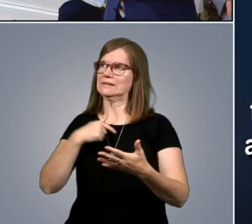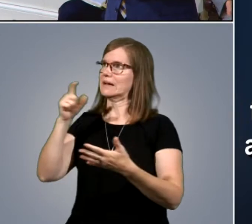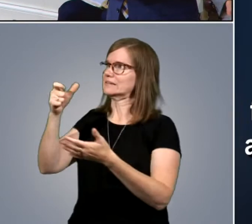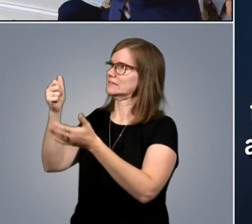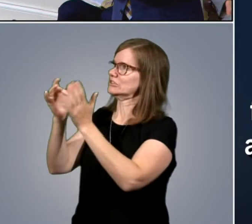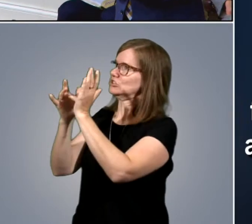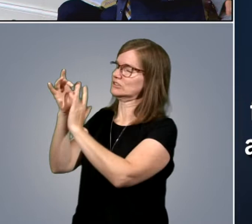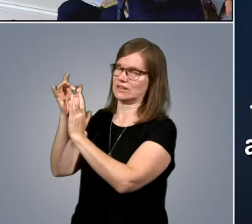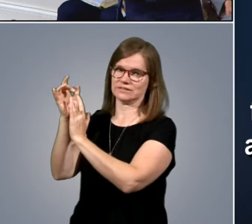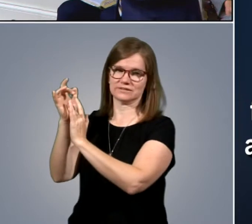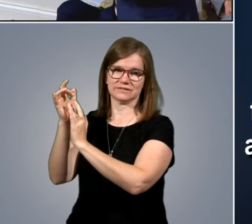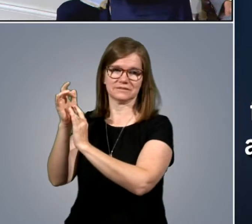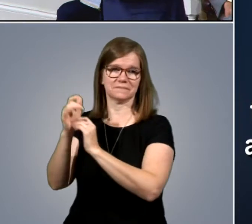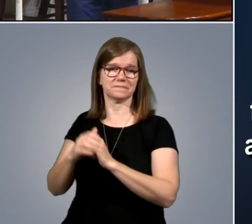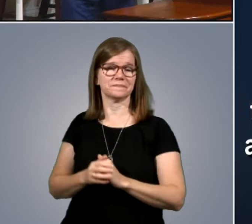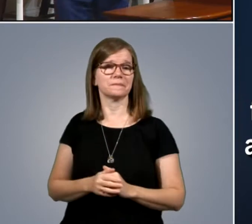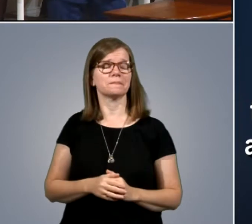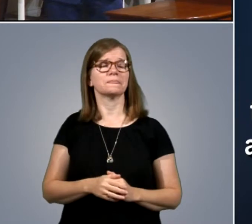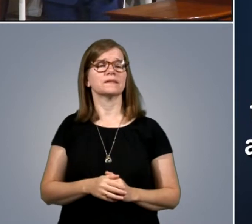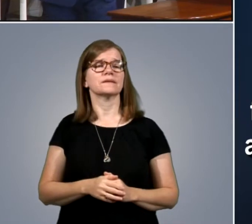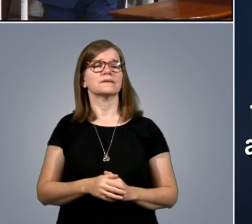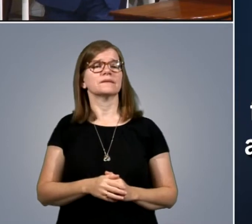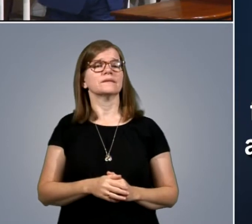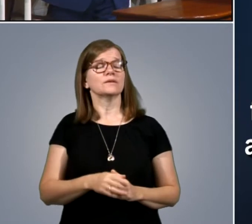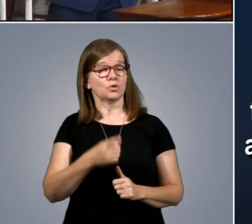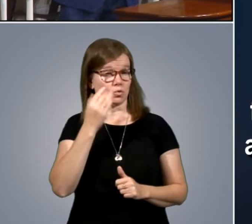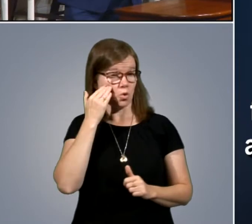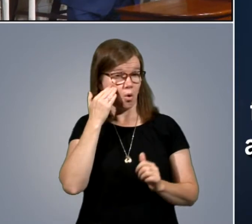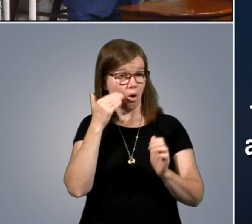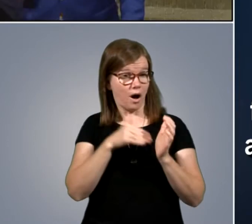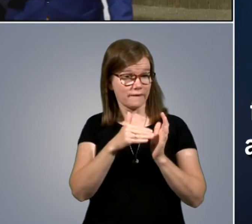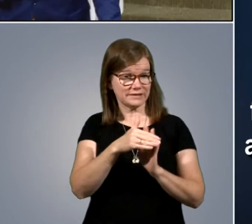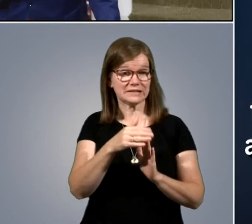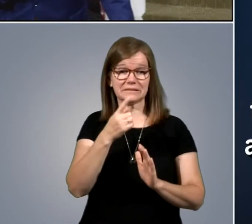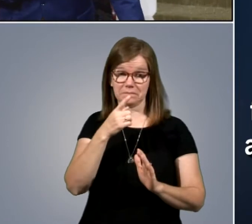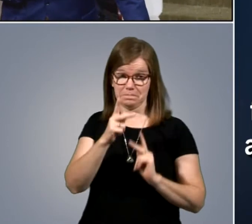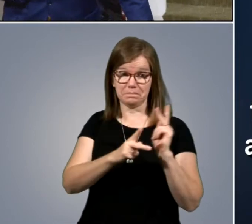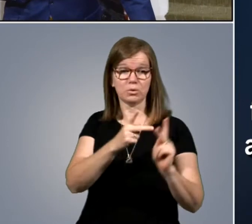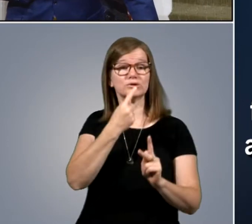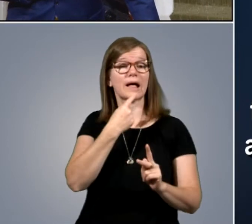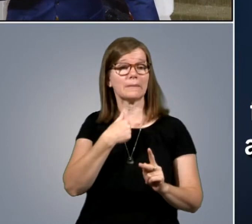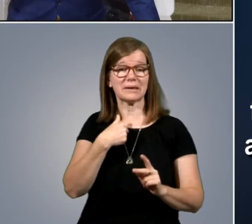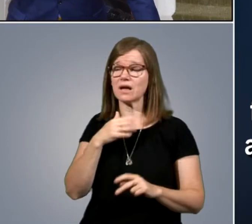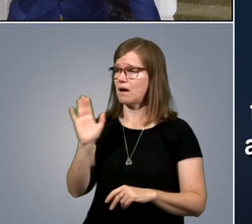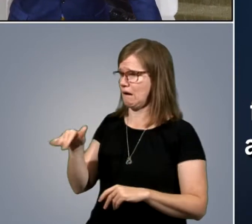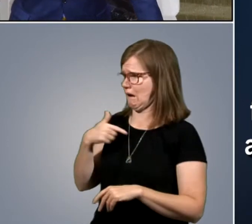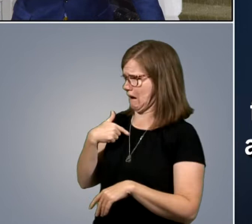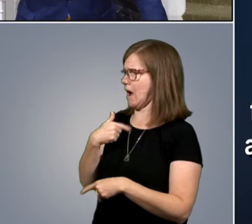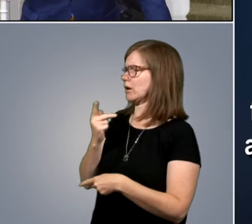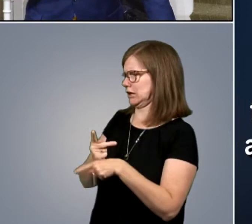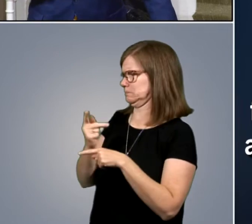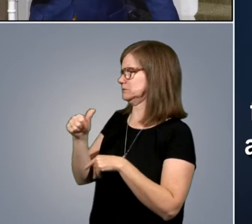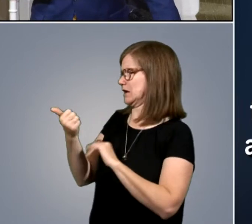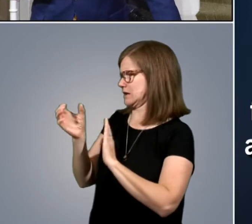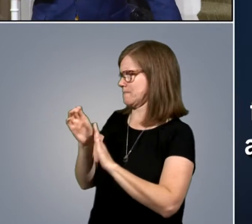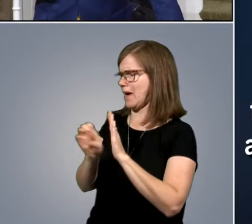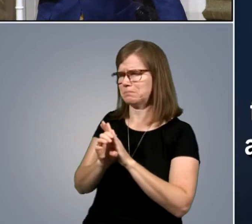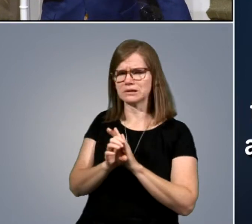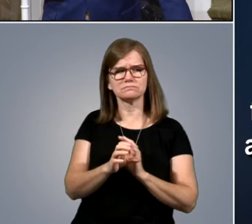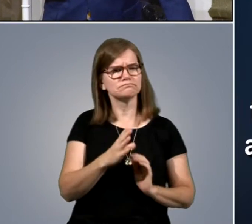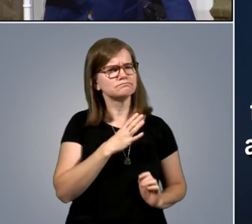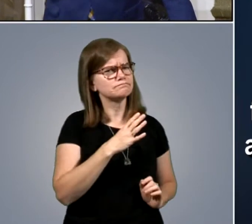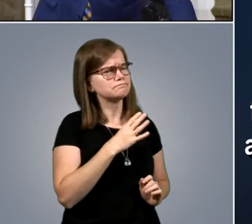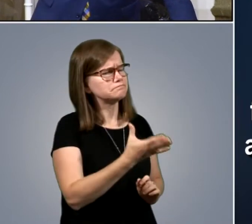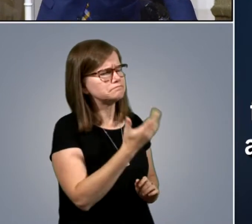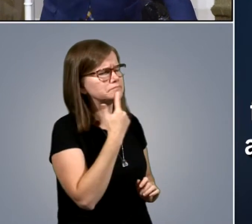And once in while, have someone tell me, well, I keep the Ten Commandments. And you know, oftentimes they don't even know the Ten Commandments. I've memorized them, but they oftentimes don't even know